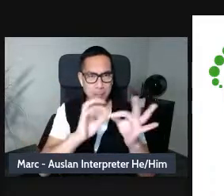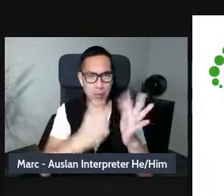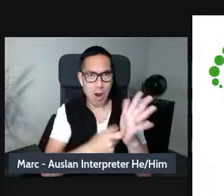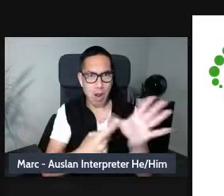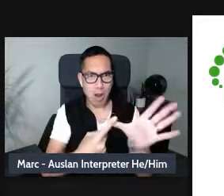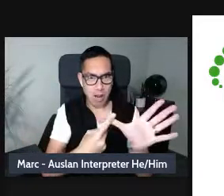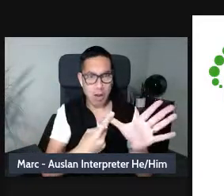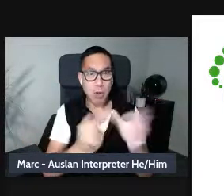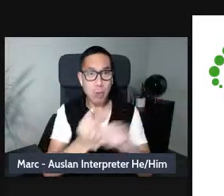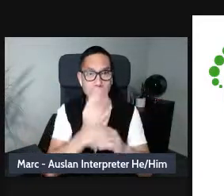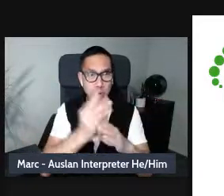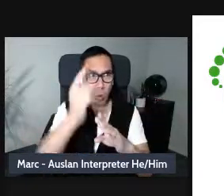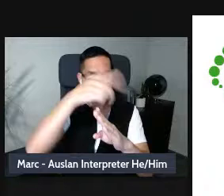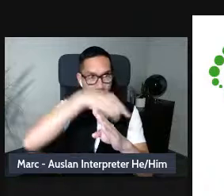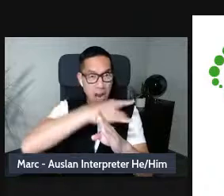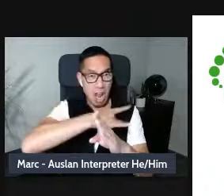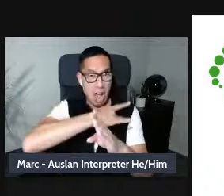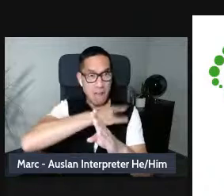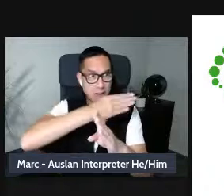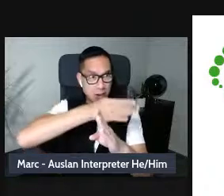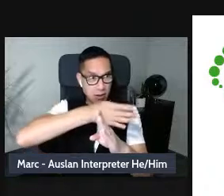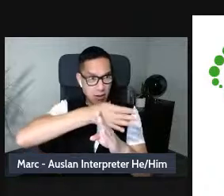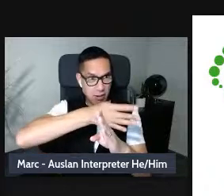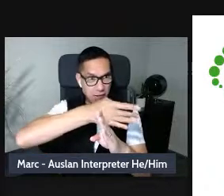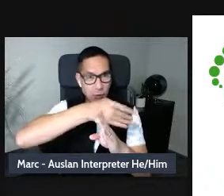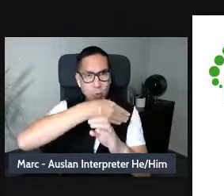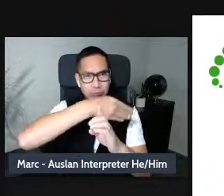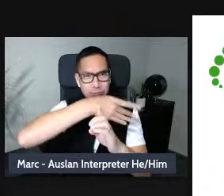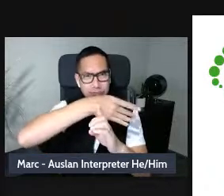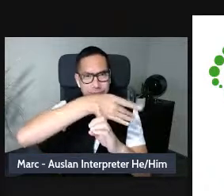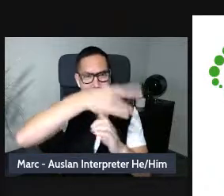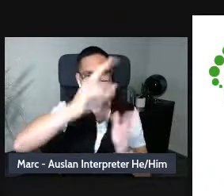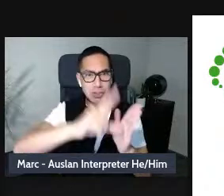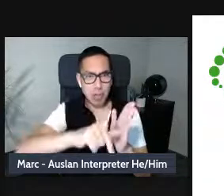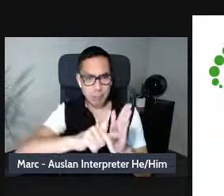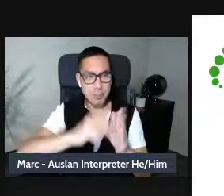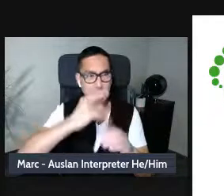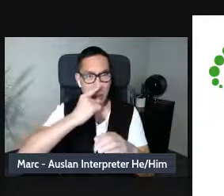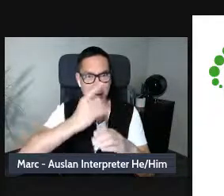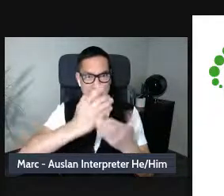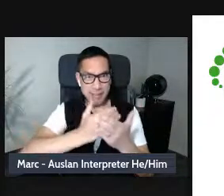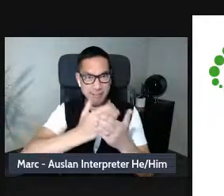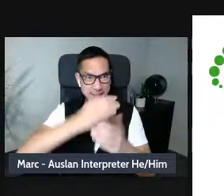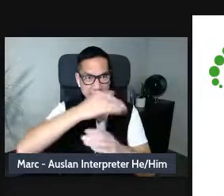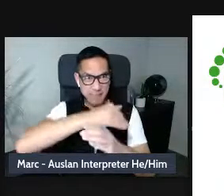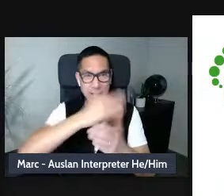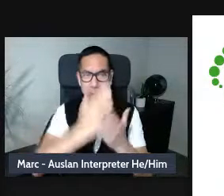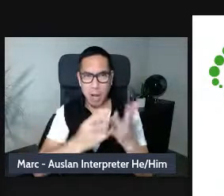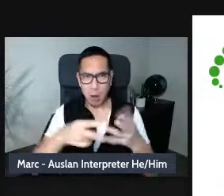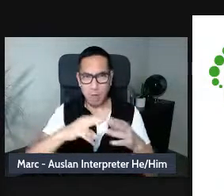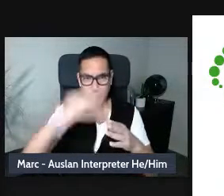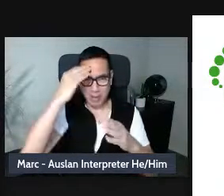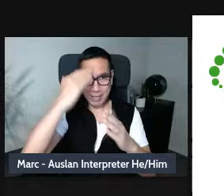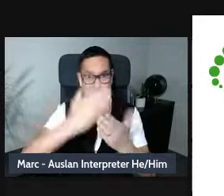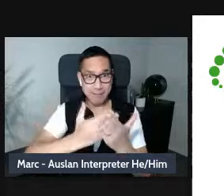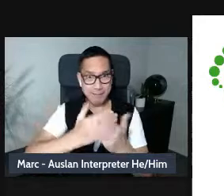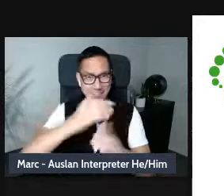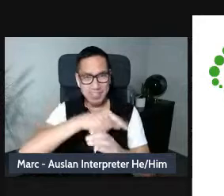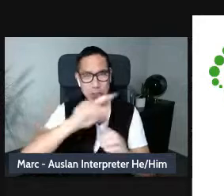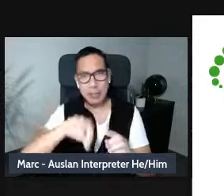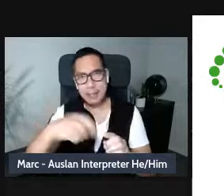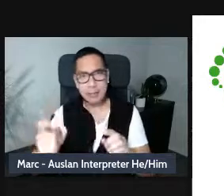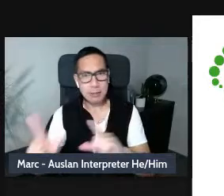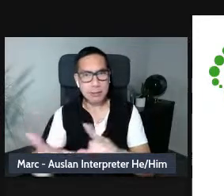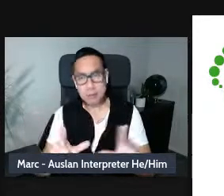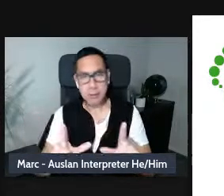And this is the salvageable part of the brain. And if we go to the next click, Jill, you can almost